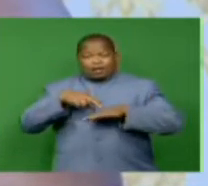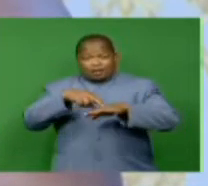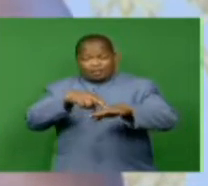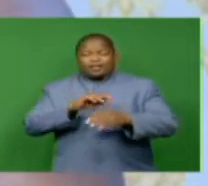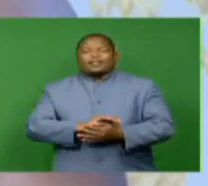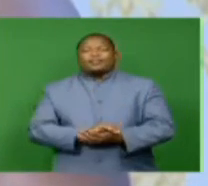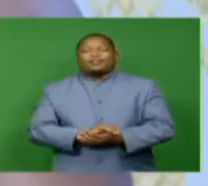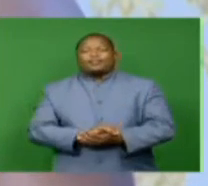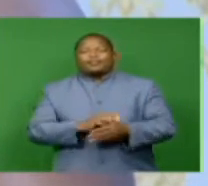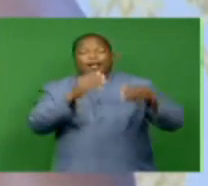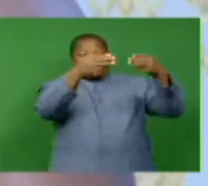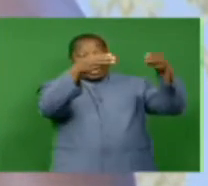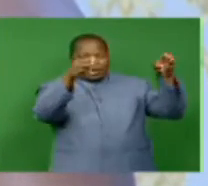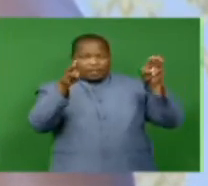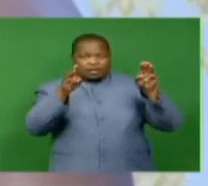of Parliament,